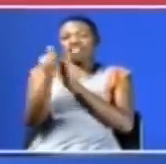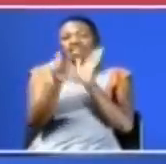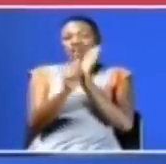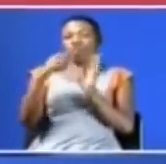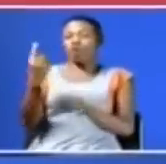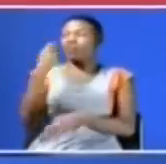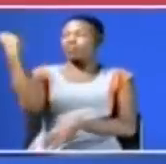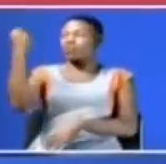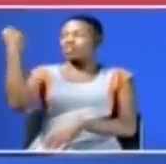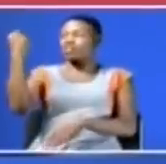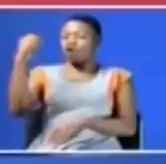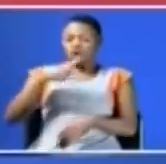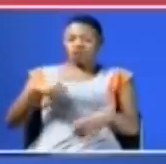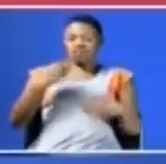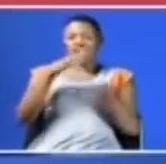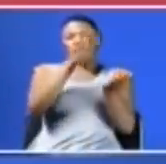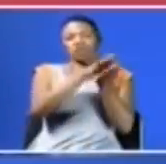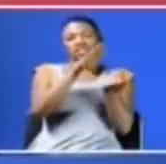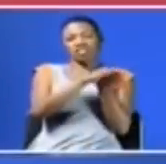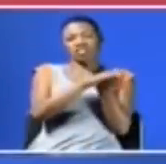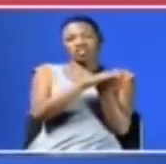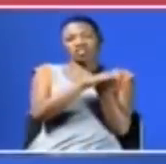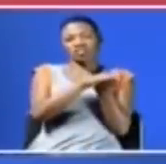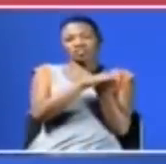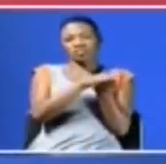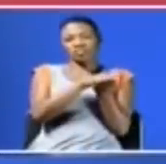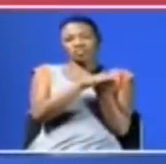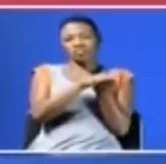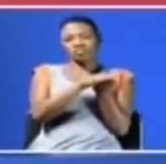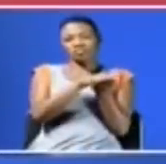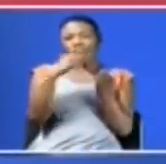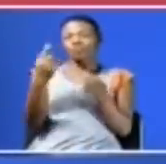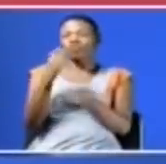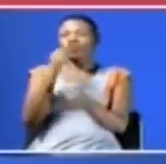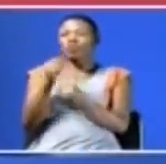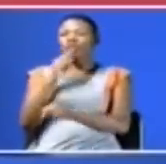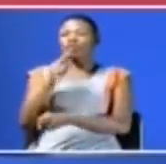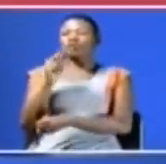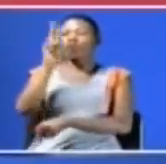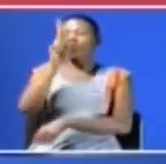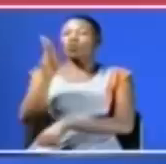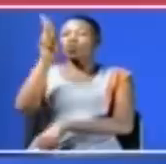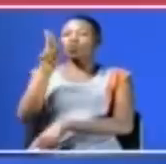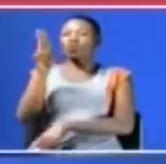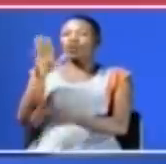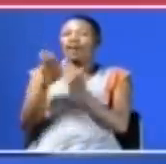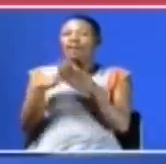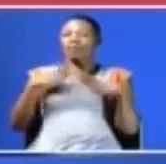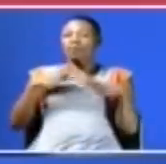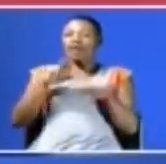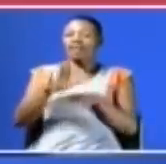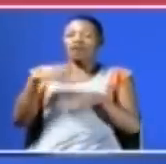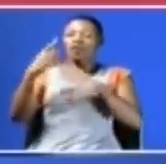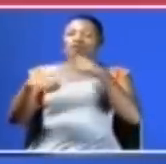of self-preservation, which seem meant to ensure that Uhuru and his constituency will continue to play a